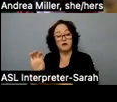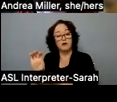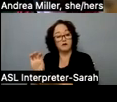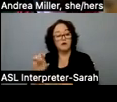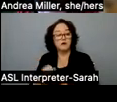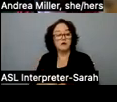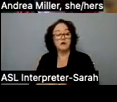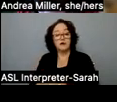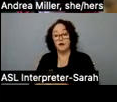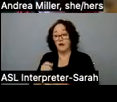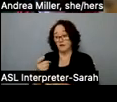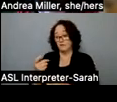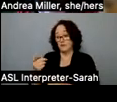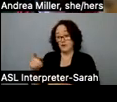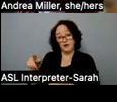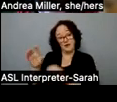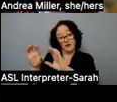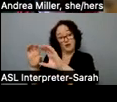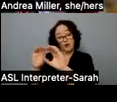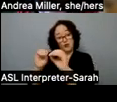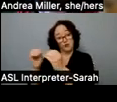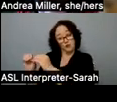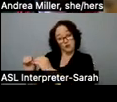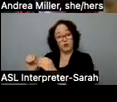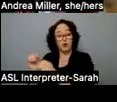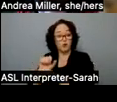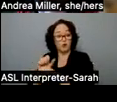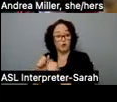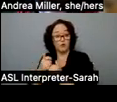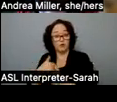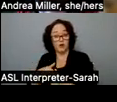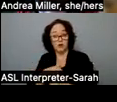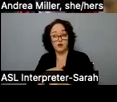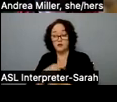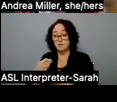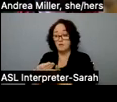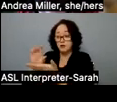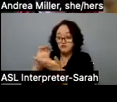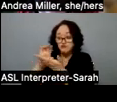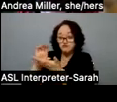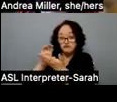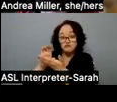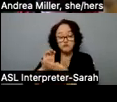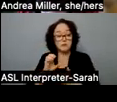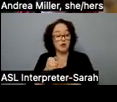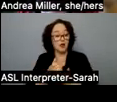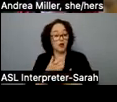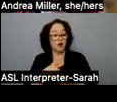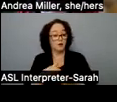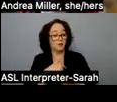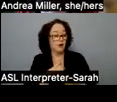with us to offer more monies, into the spaces to get people housed and help